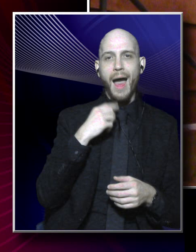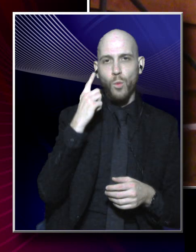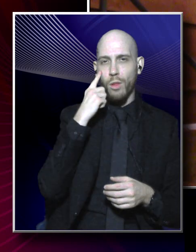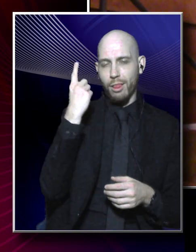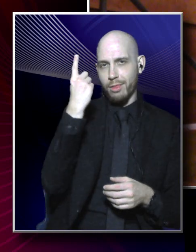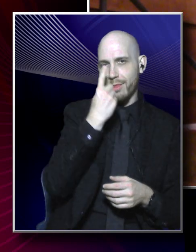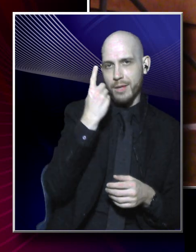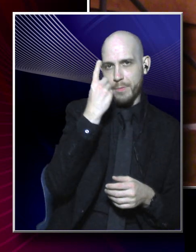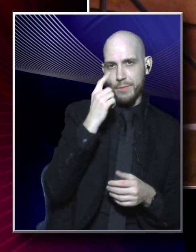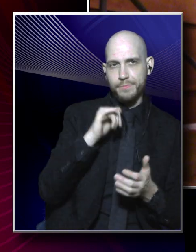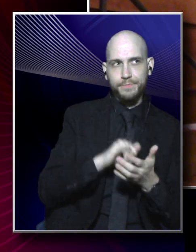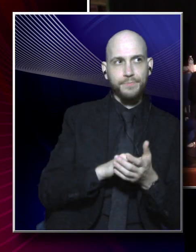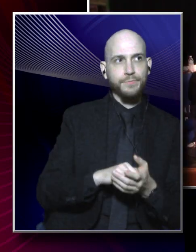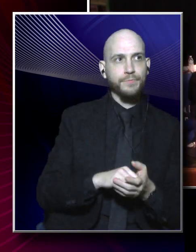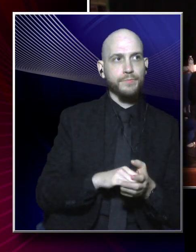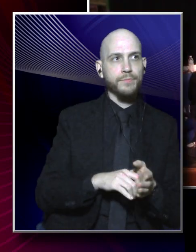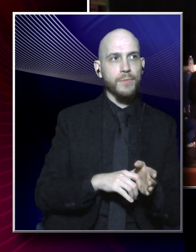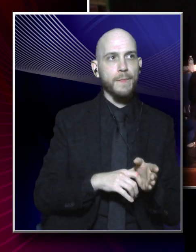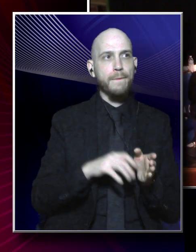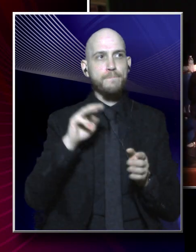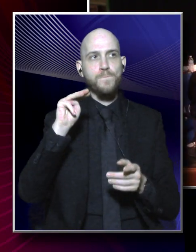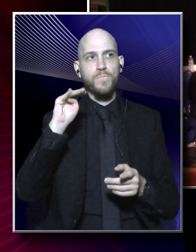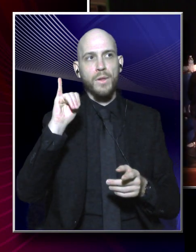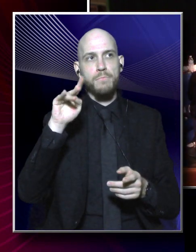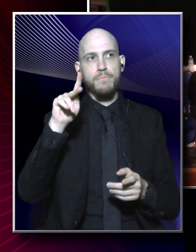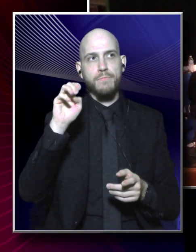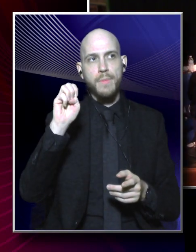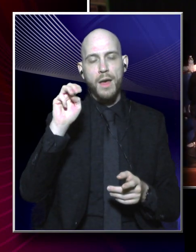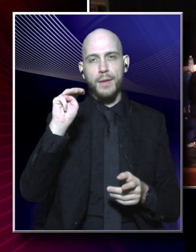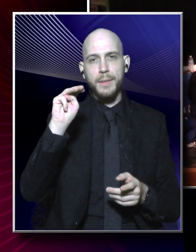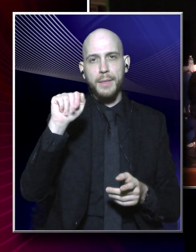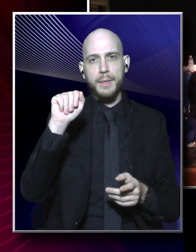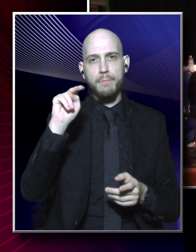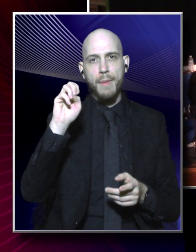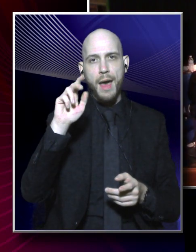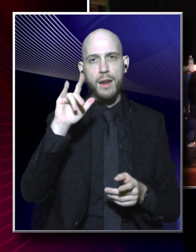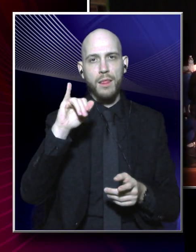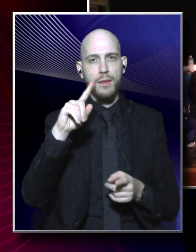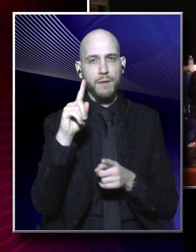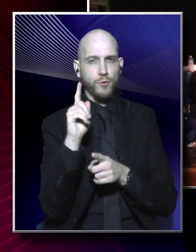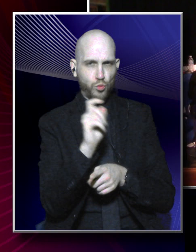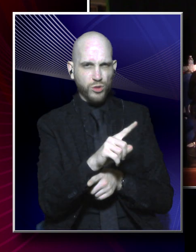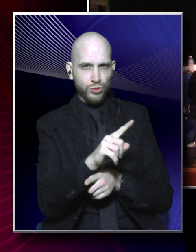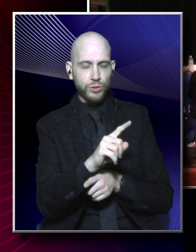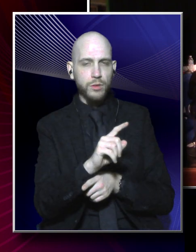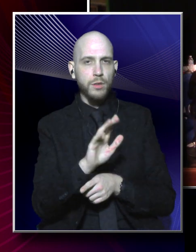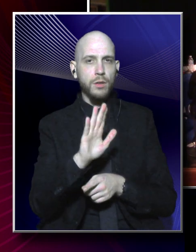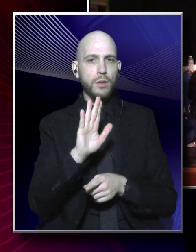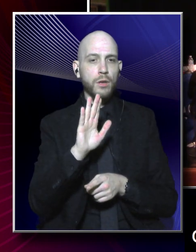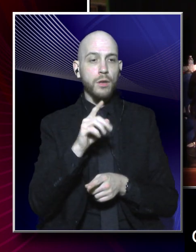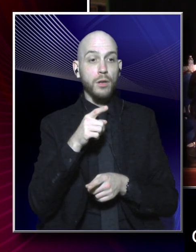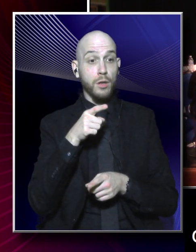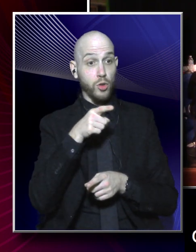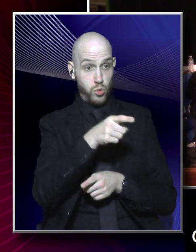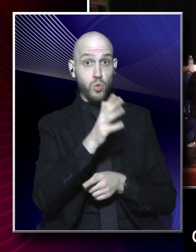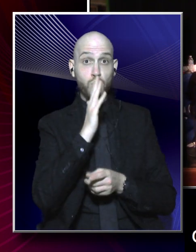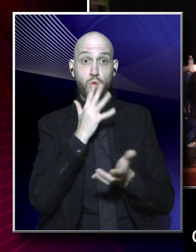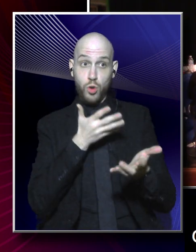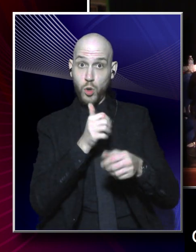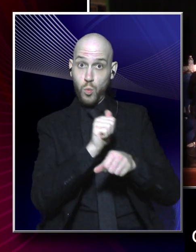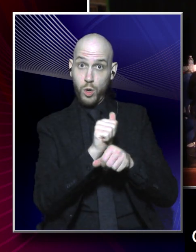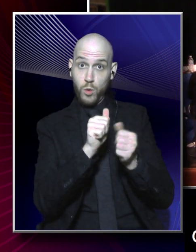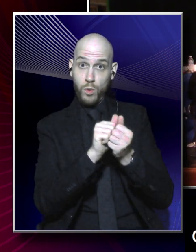us. Can I ask this is Mike Manley, can I ask a quick question? So would your scope of work include an LEA that has a problem with